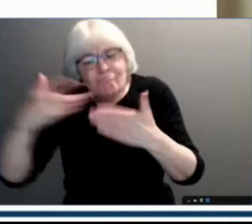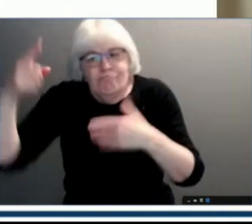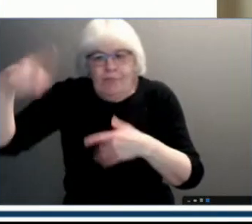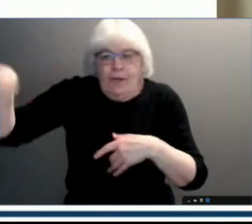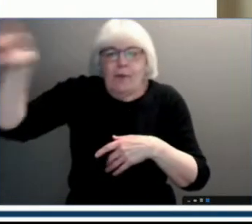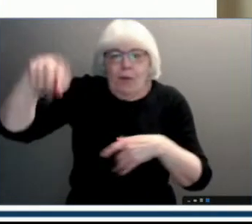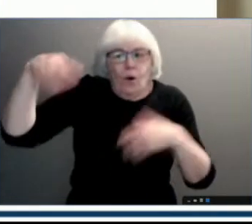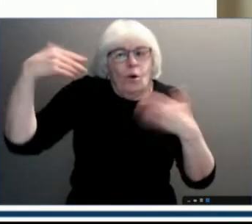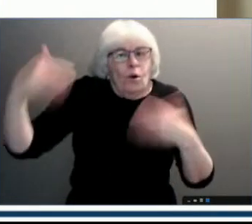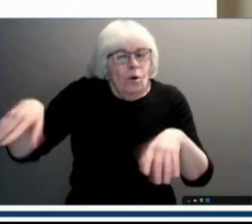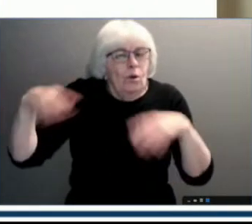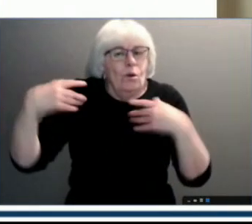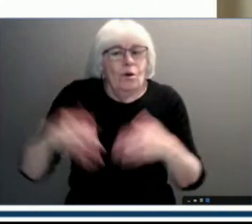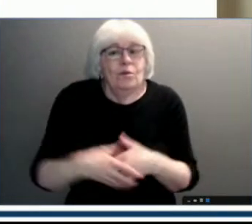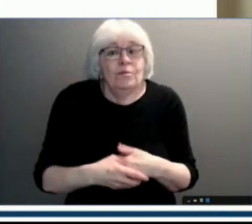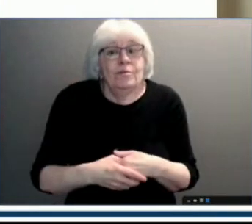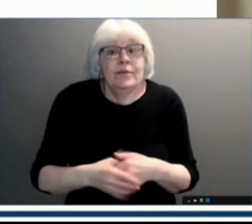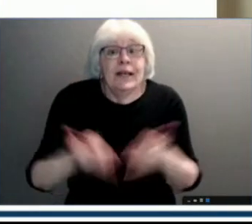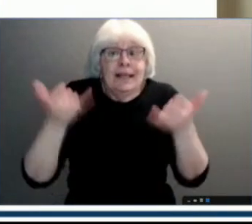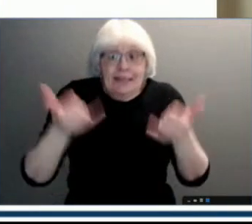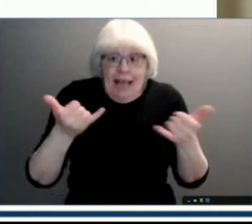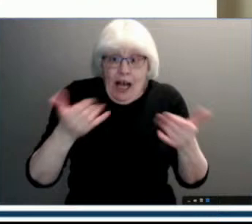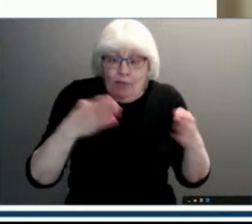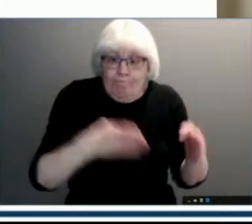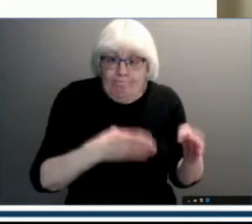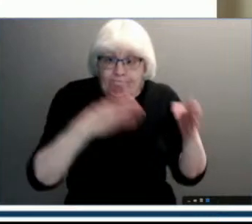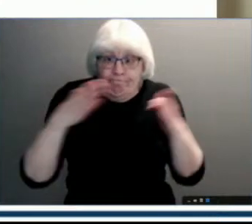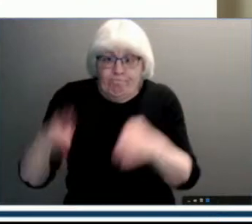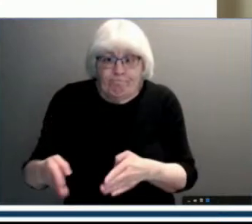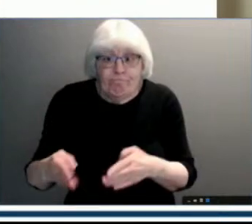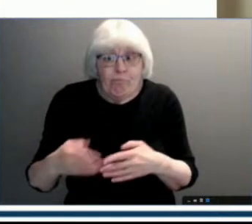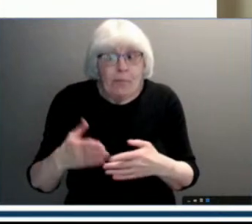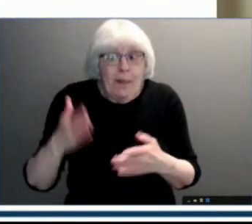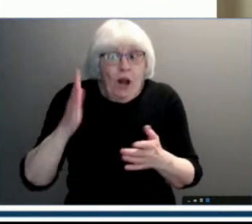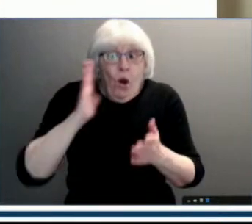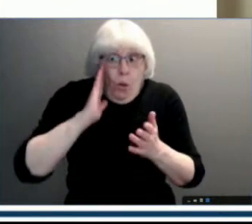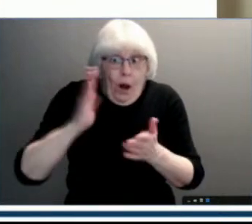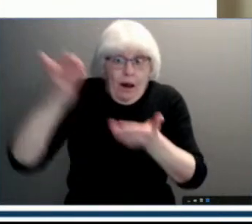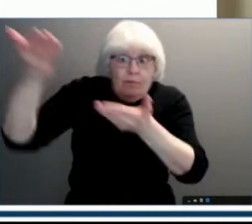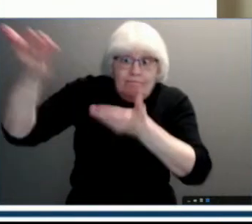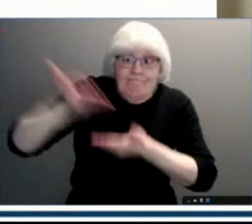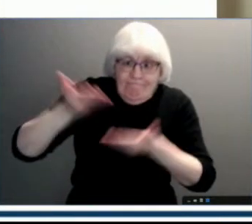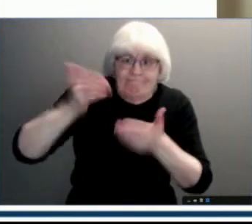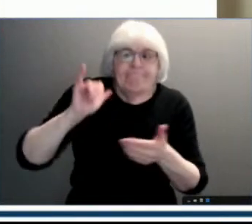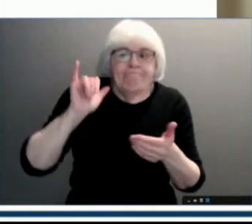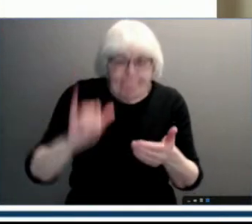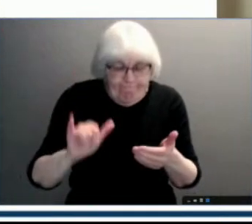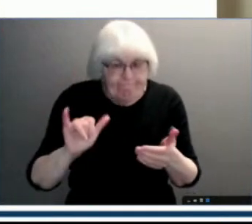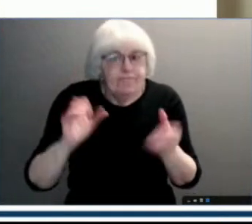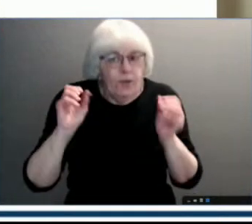where we are as of today, knowing the supply situation. Around